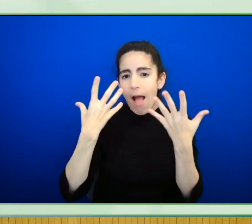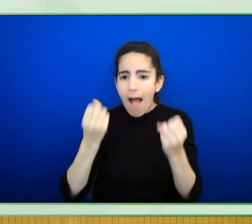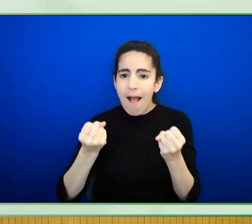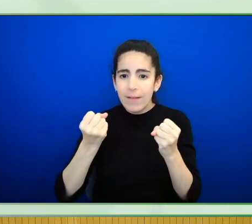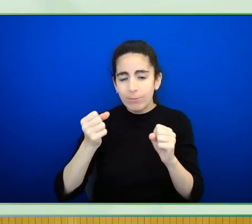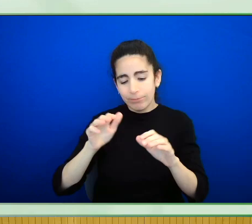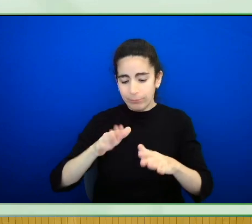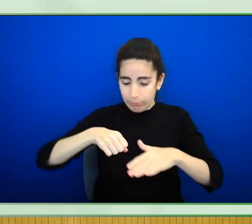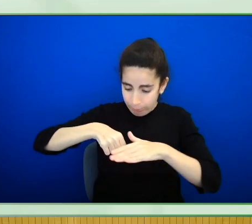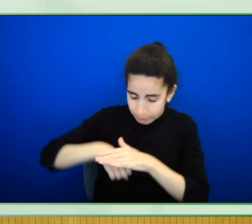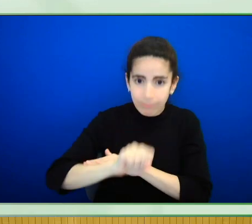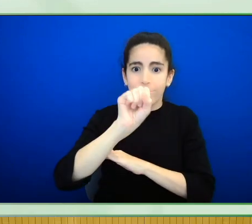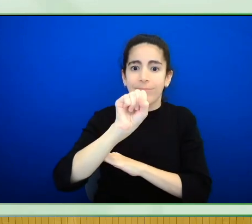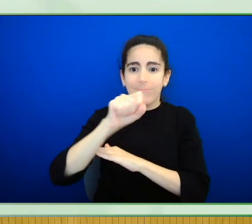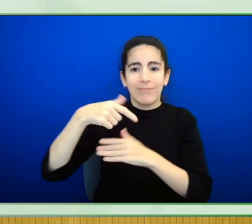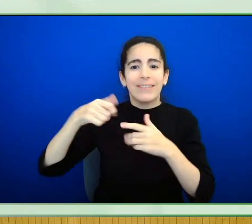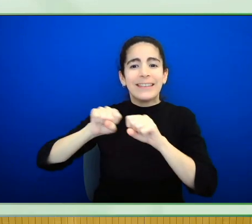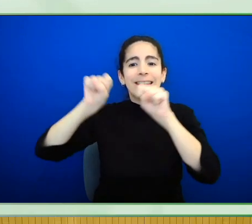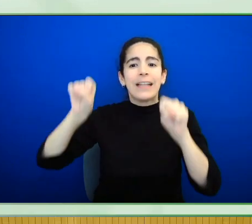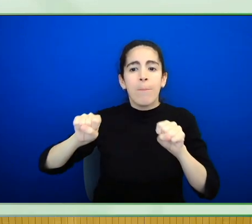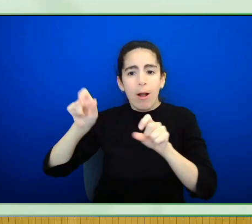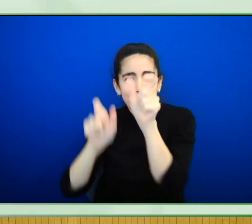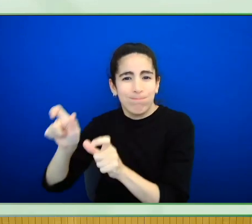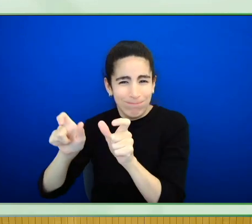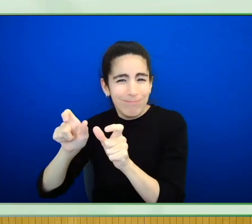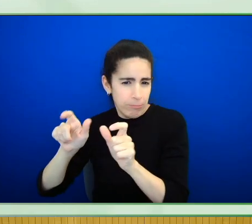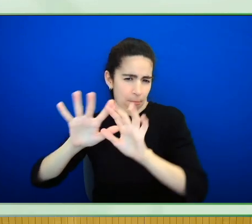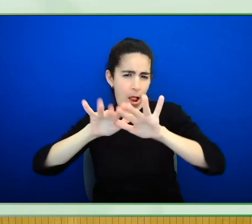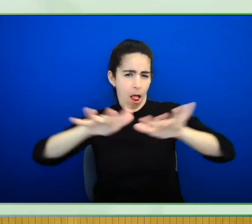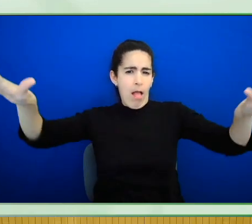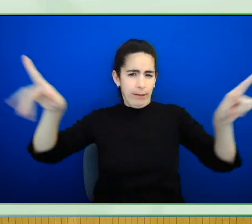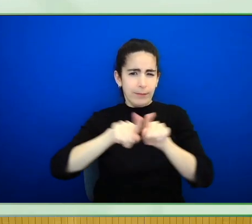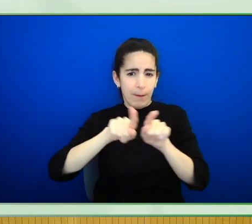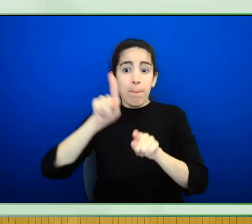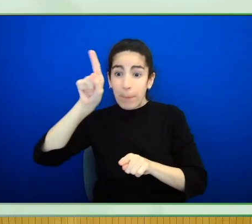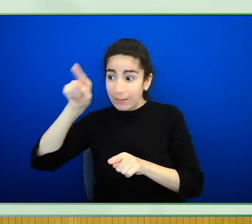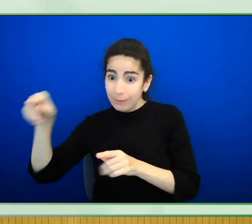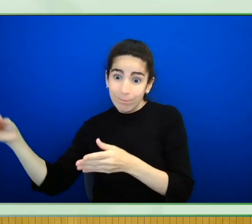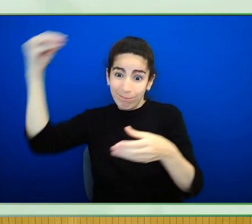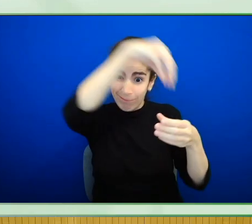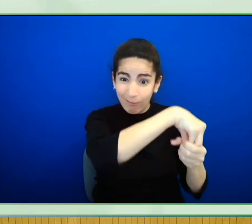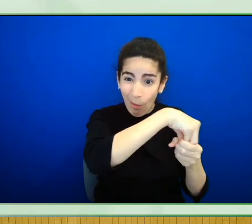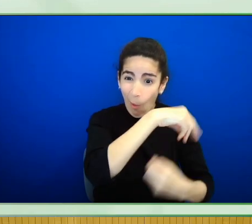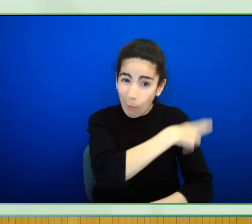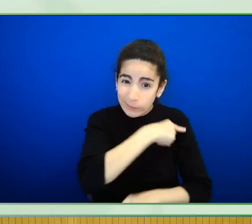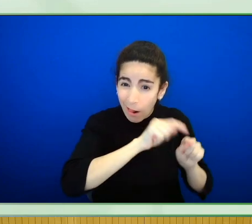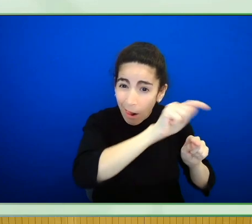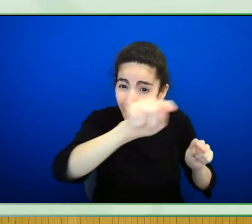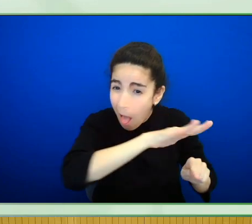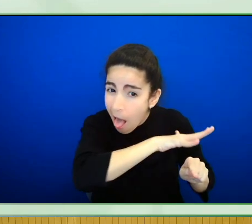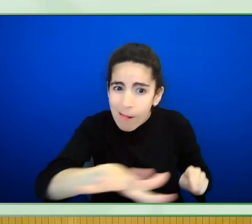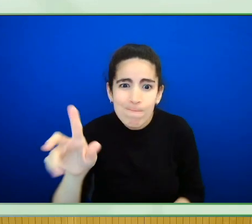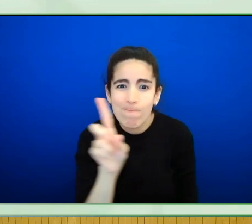rural areas, face high cost and no services in their own cities. We are only